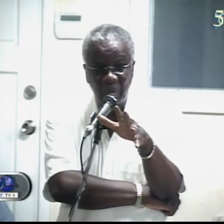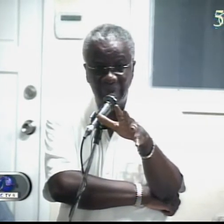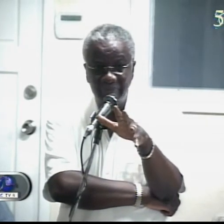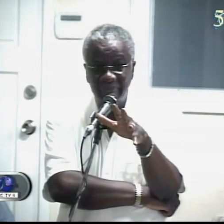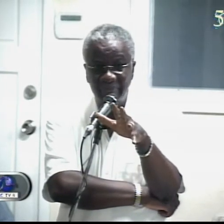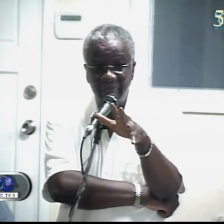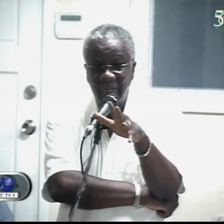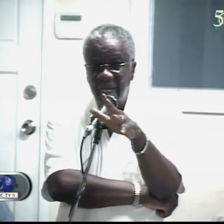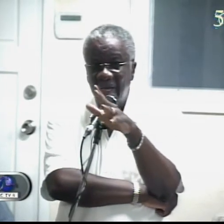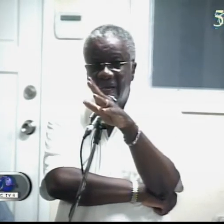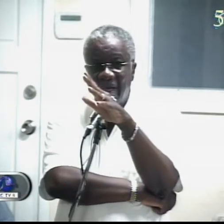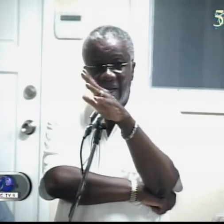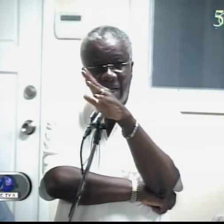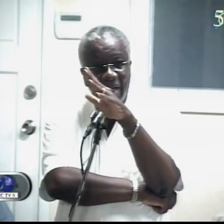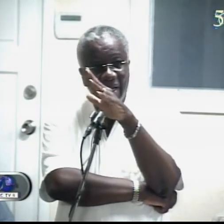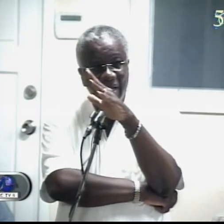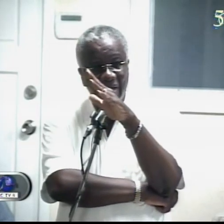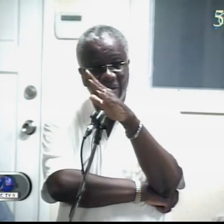kept open.